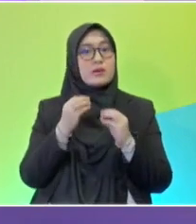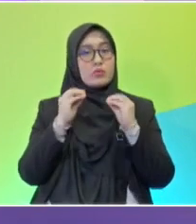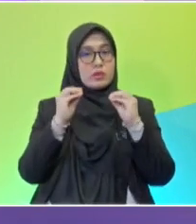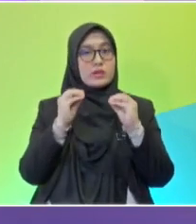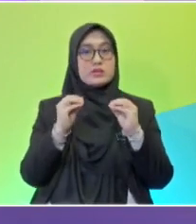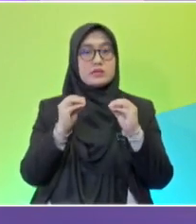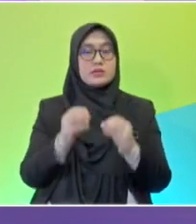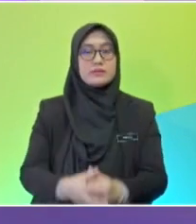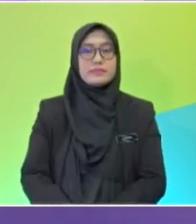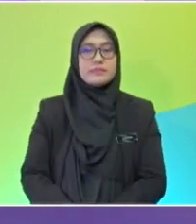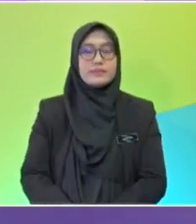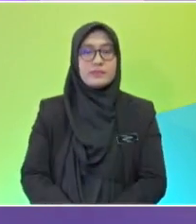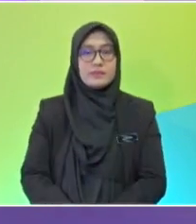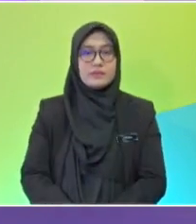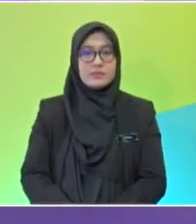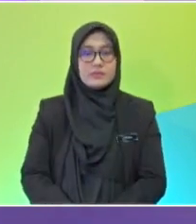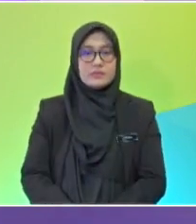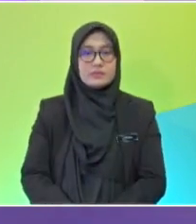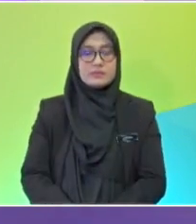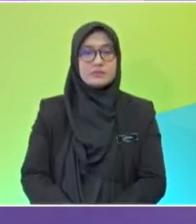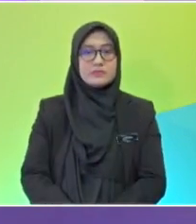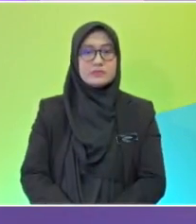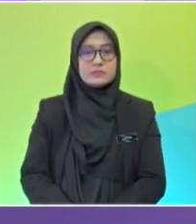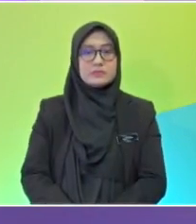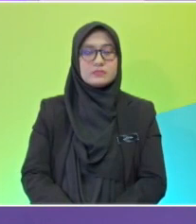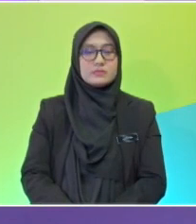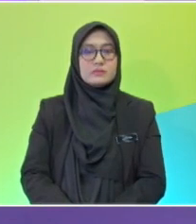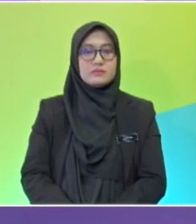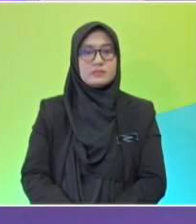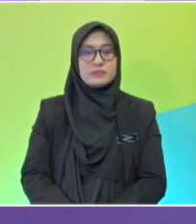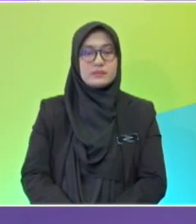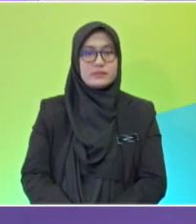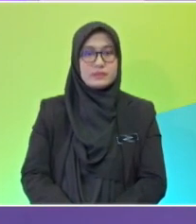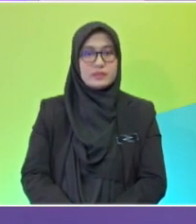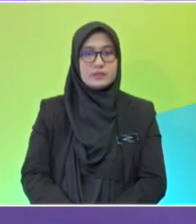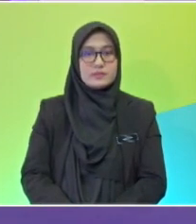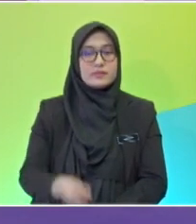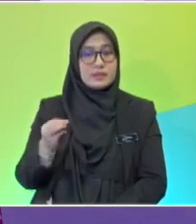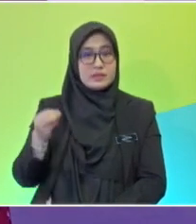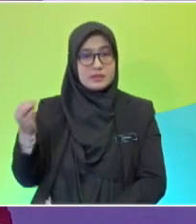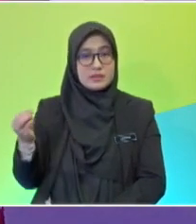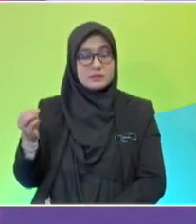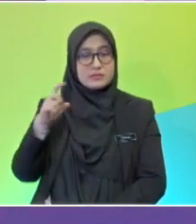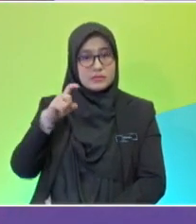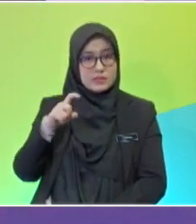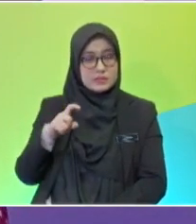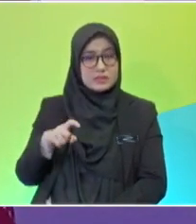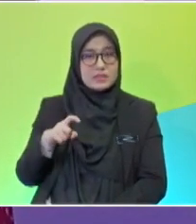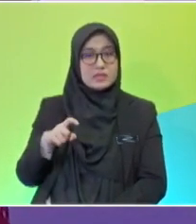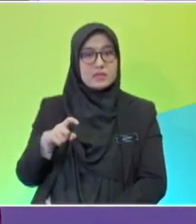B1 level, low to mid, depending on your pupil's abilities. Okay. All right?